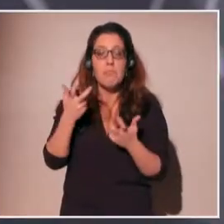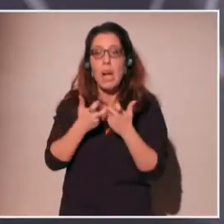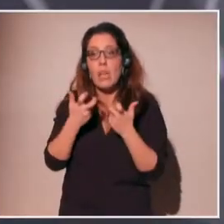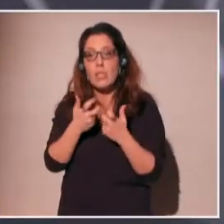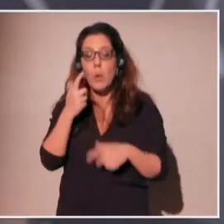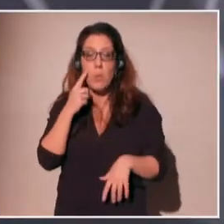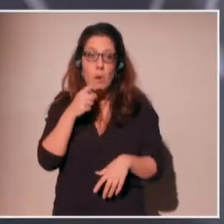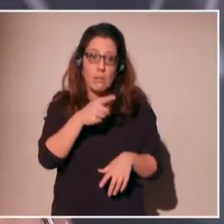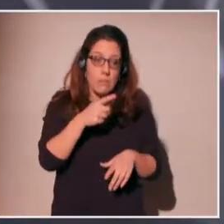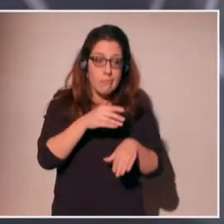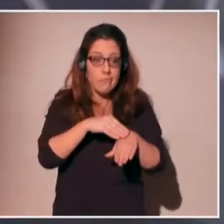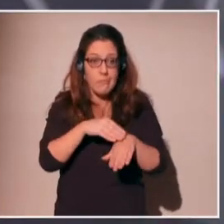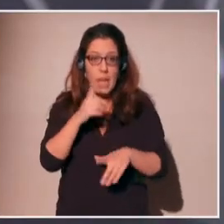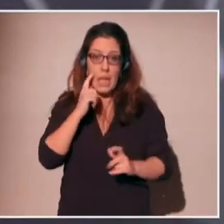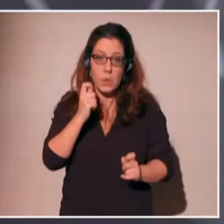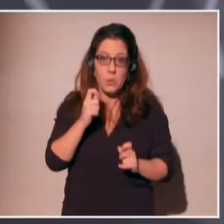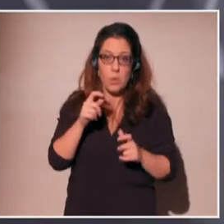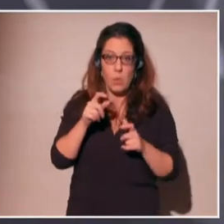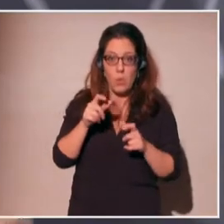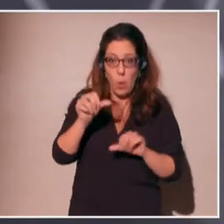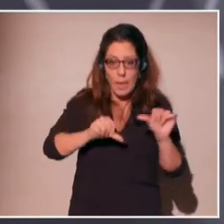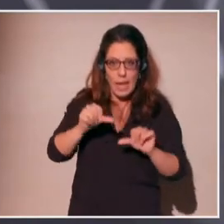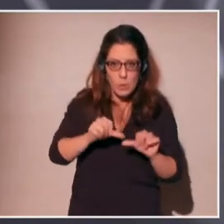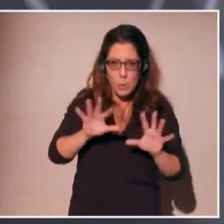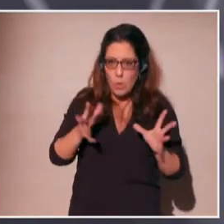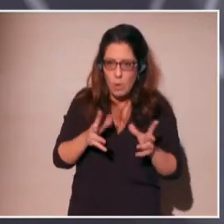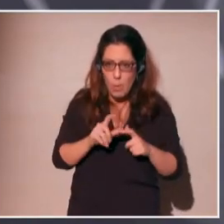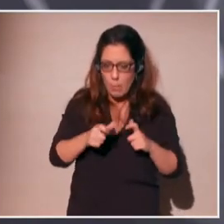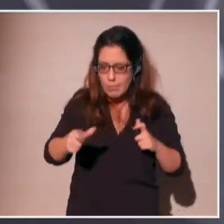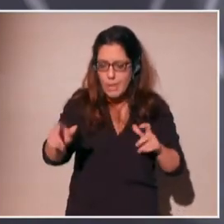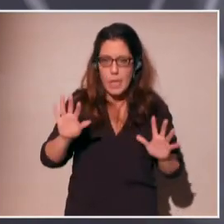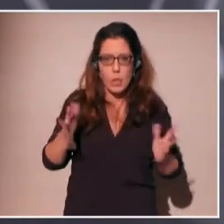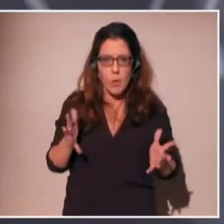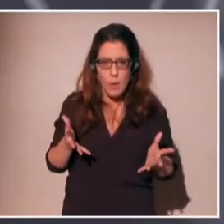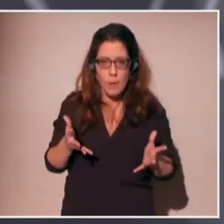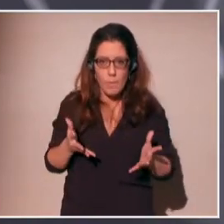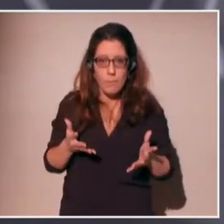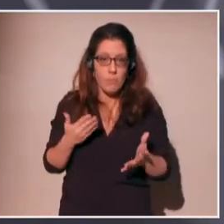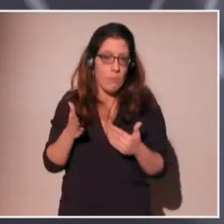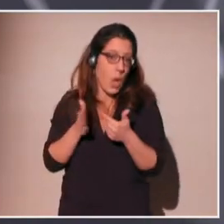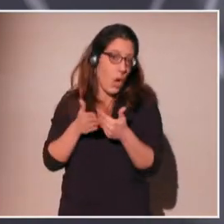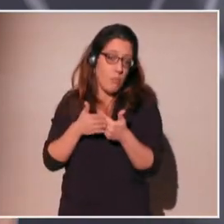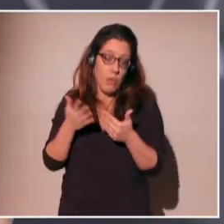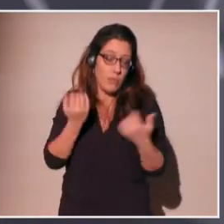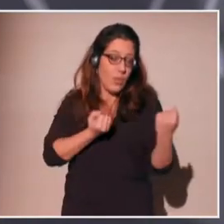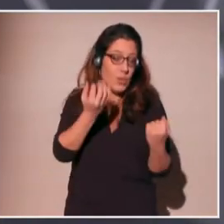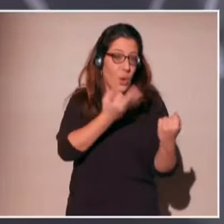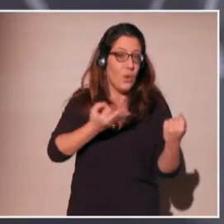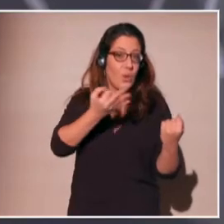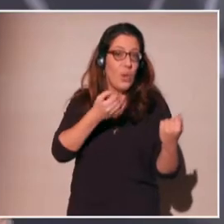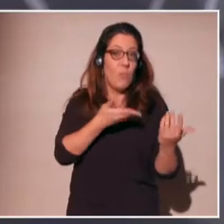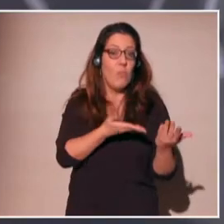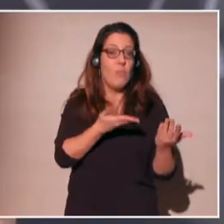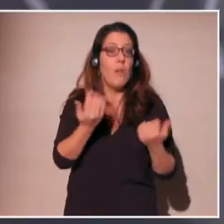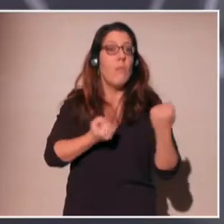process. And this is very similar to self-driving cars. What does a self-driving car do? A self-driving